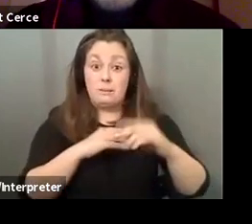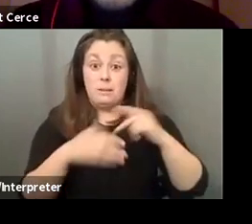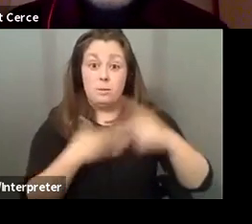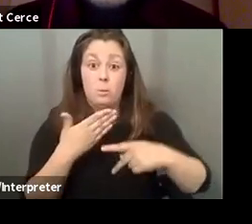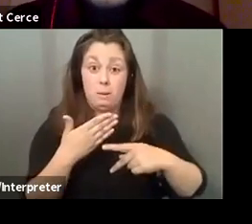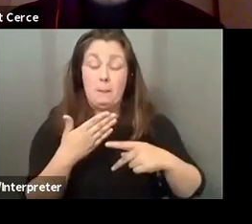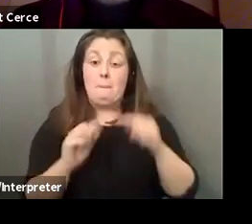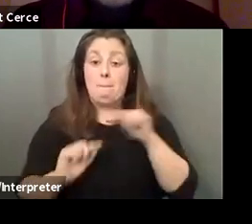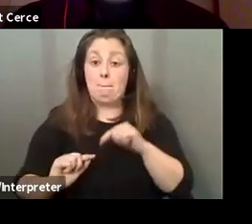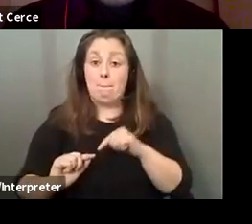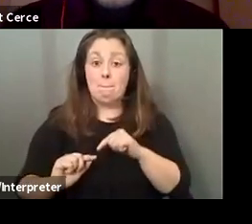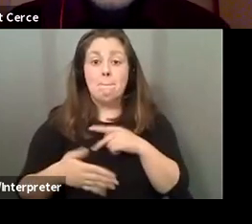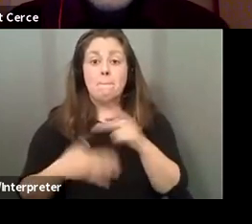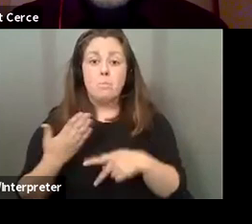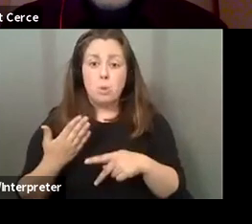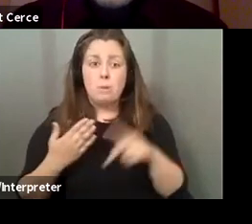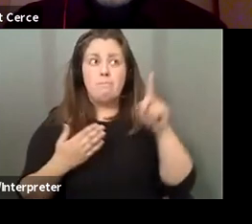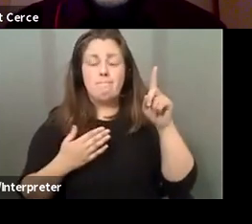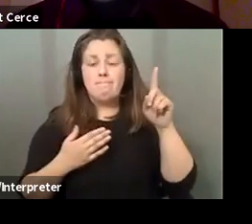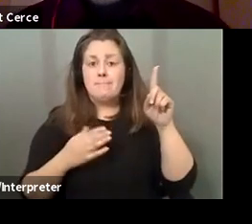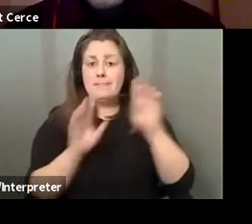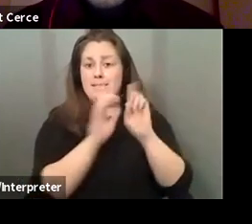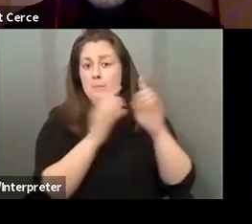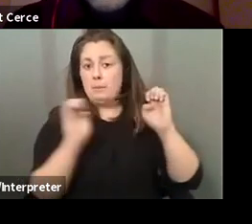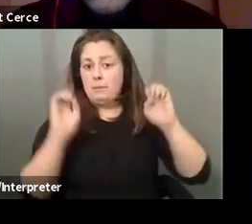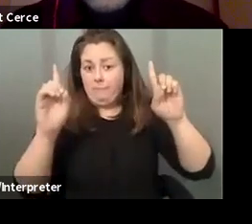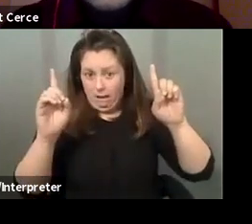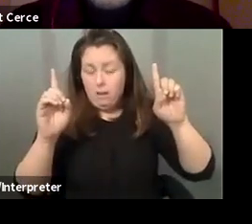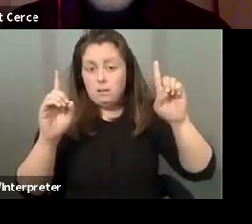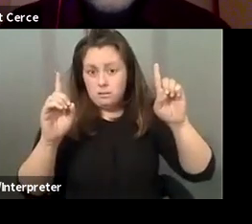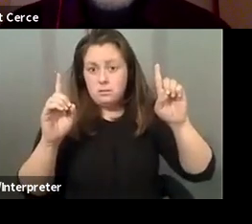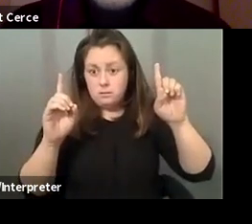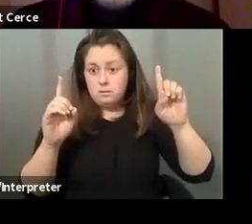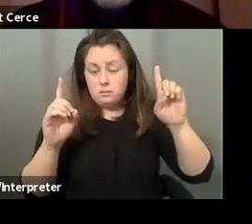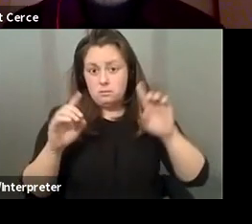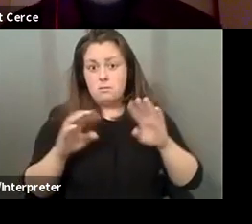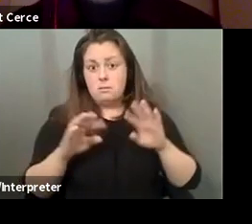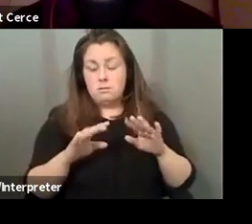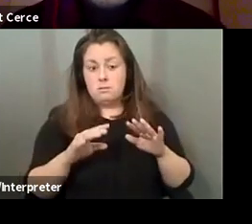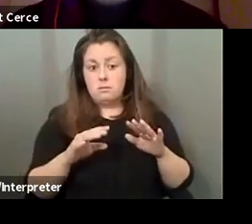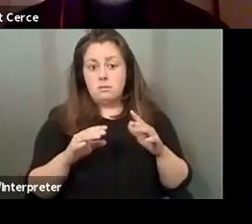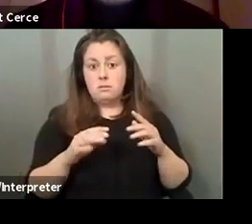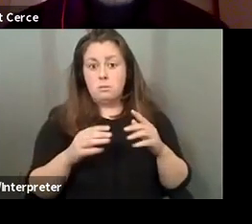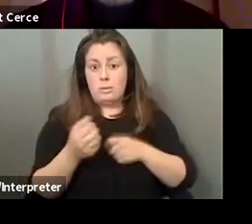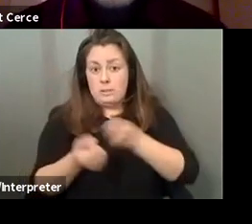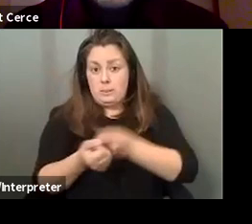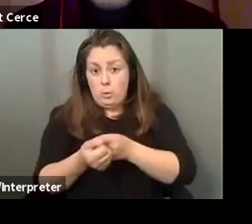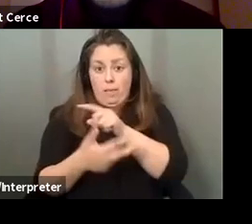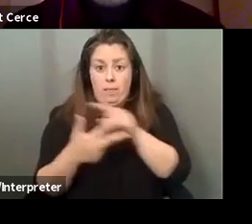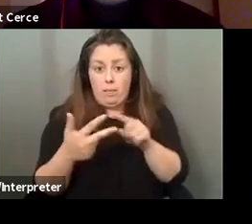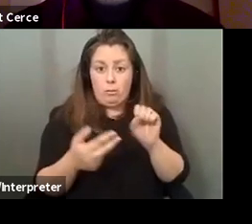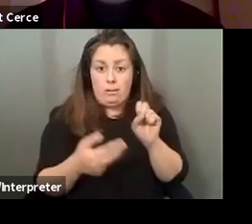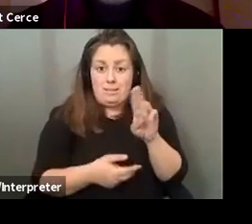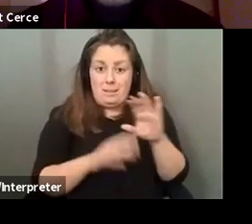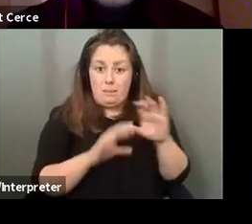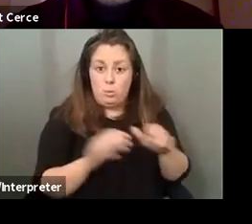is really a program that the Department of Ed has us as school districts focus on to support three subgroups to make sure that they are